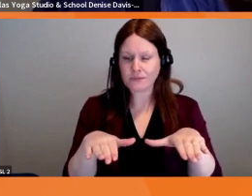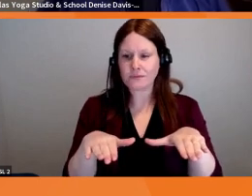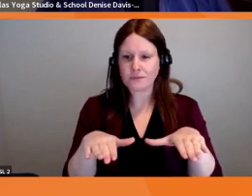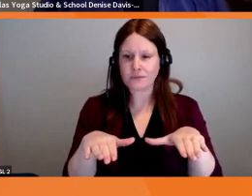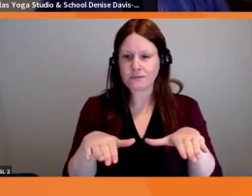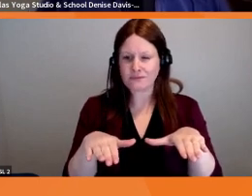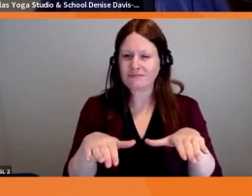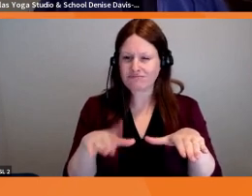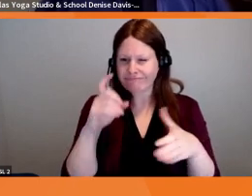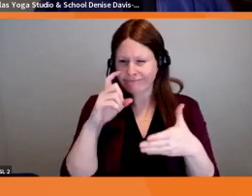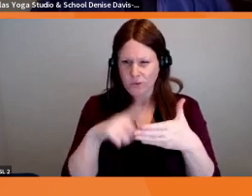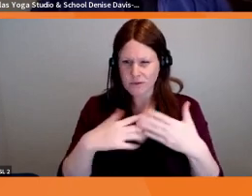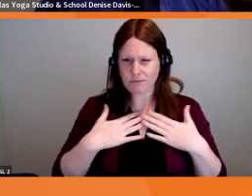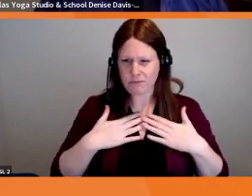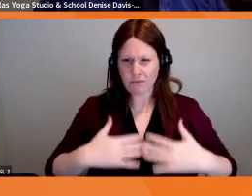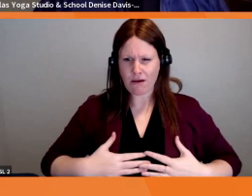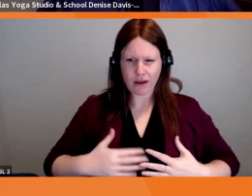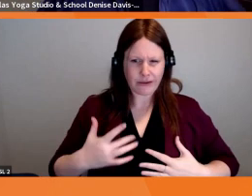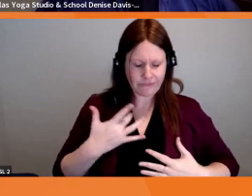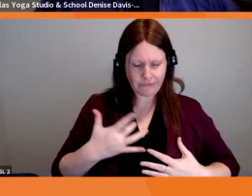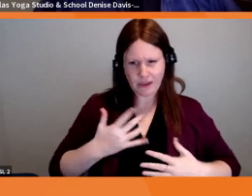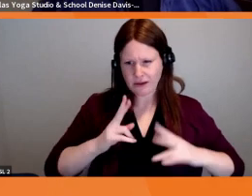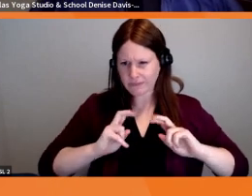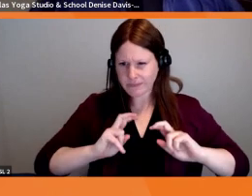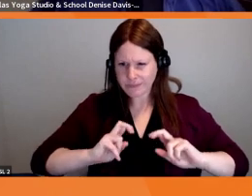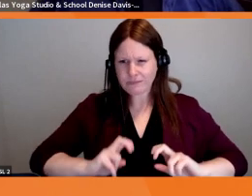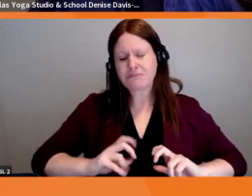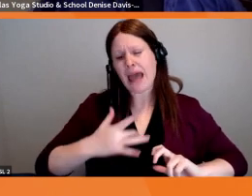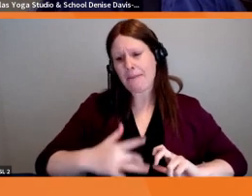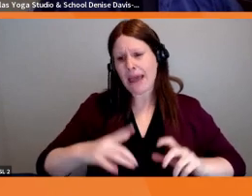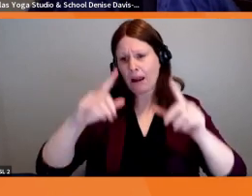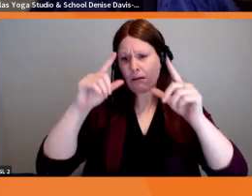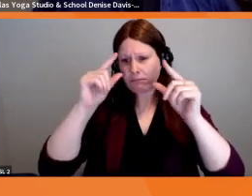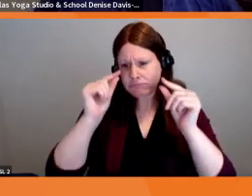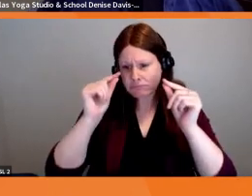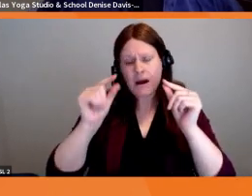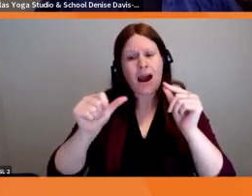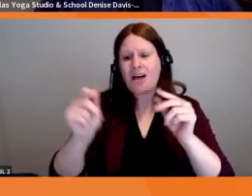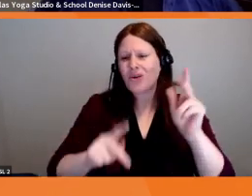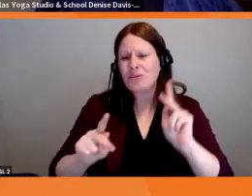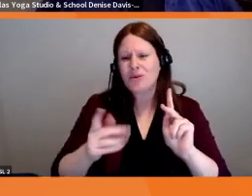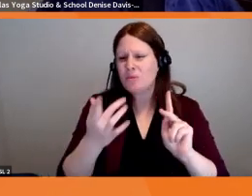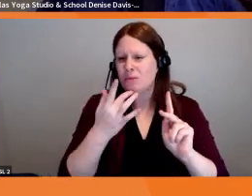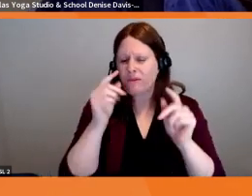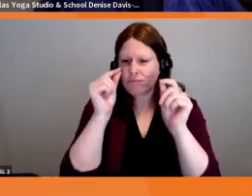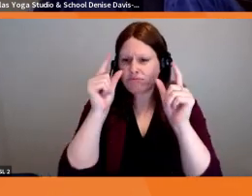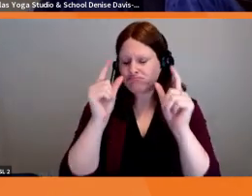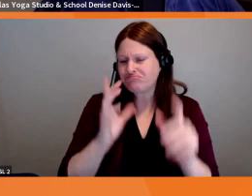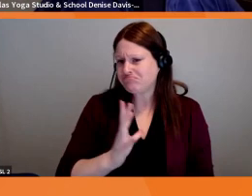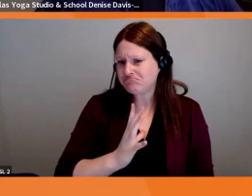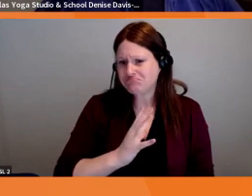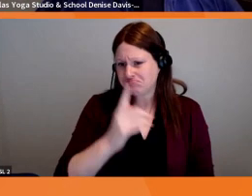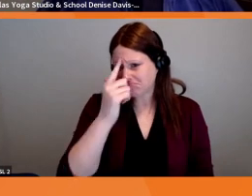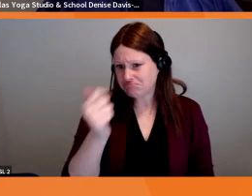feeling right now. I tend to close my eyes, but some people are not comfortable with their eyes closed. And you don't have to.